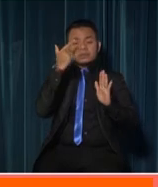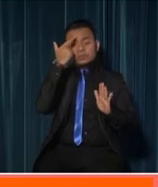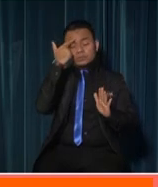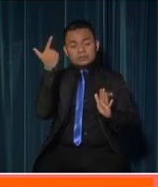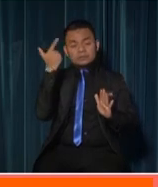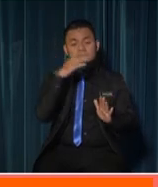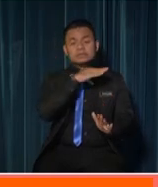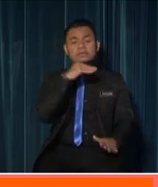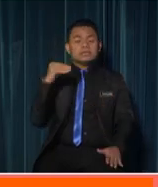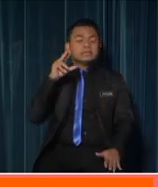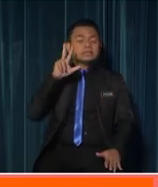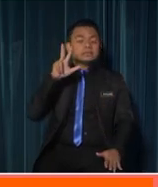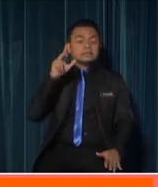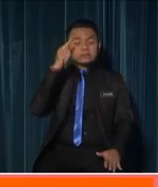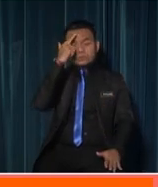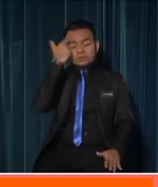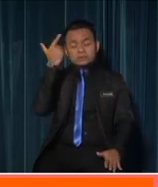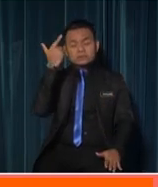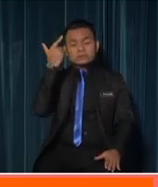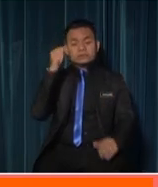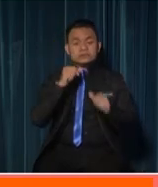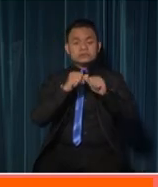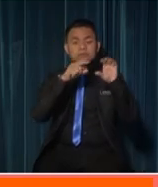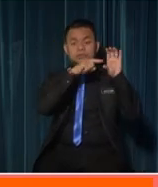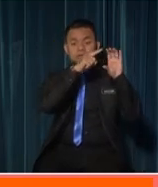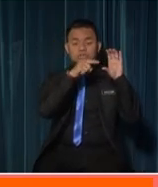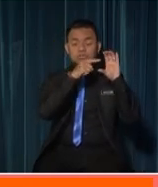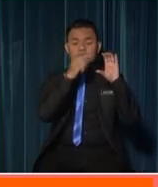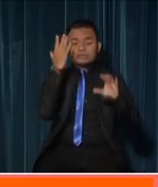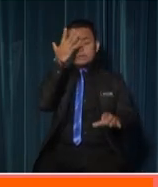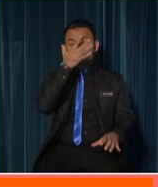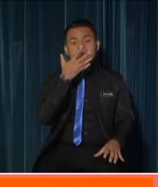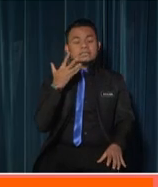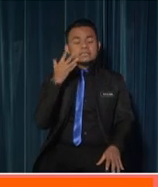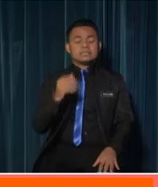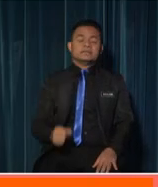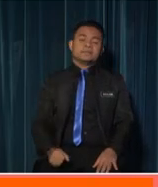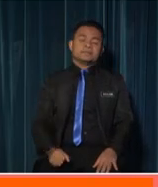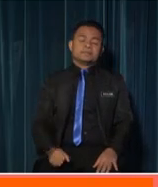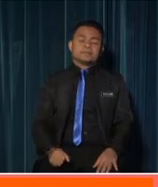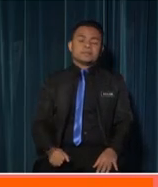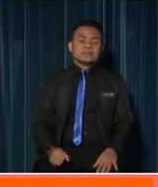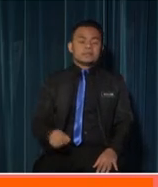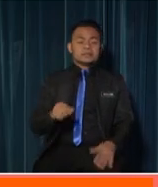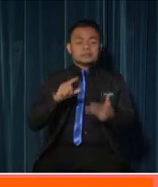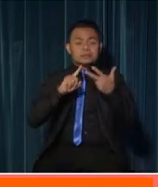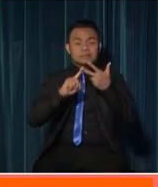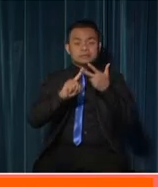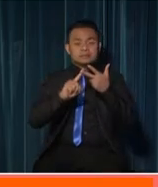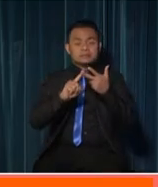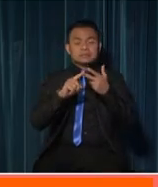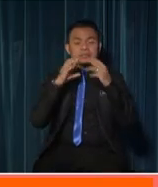quarters based on the clock face. Third, say and